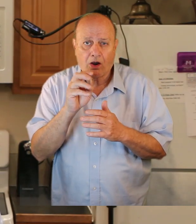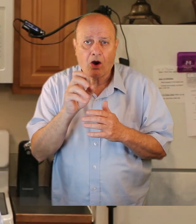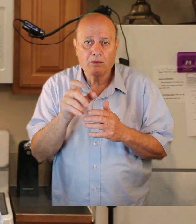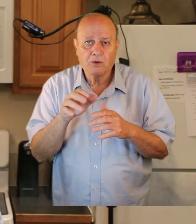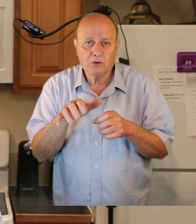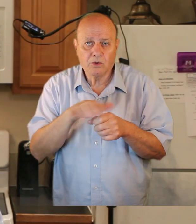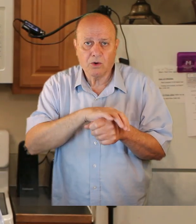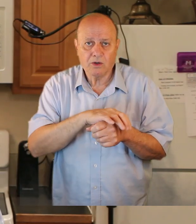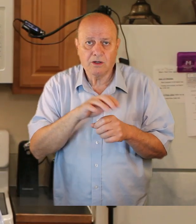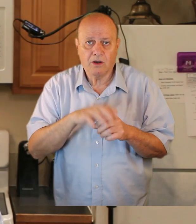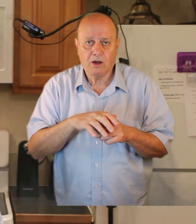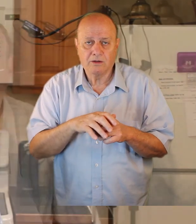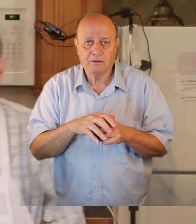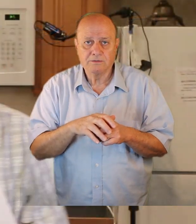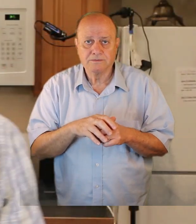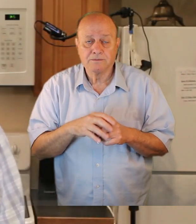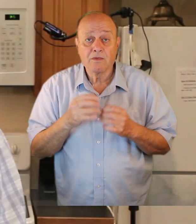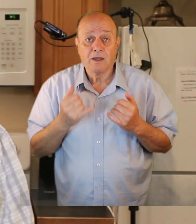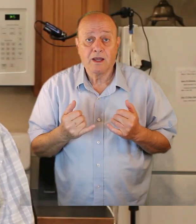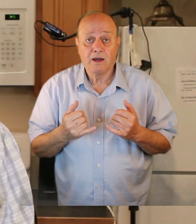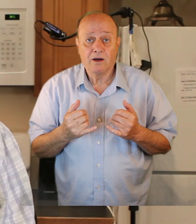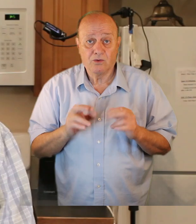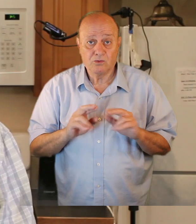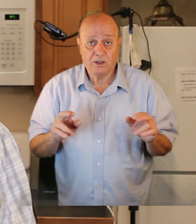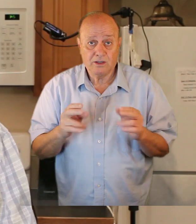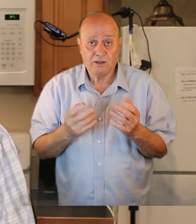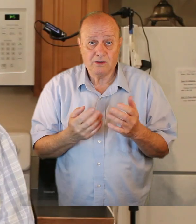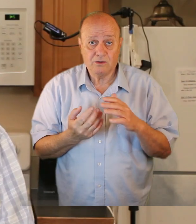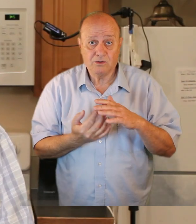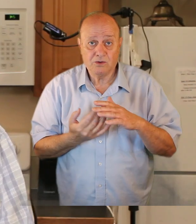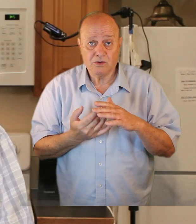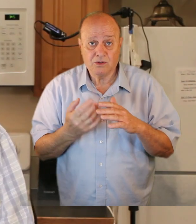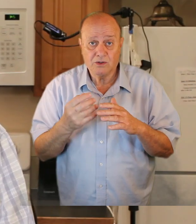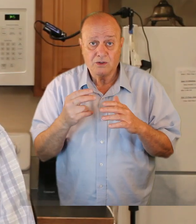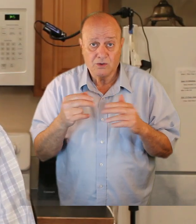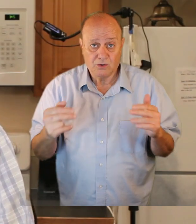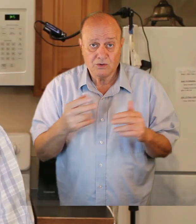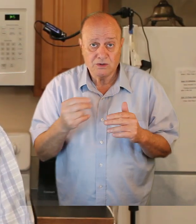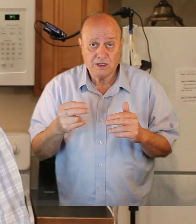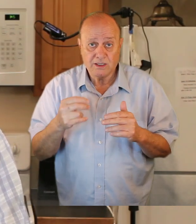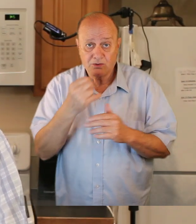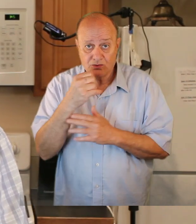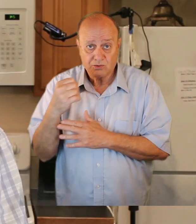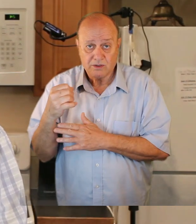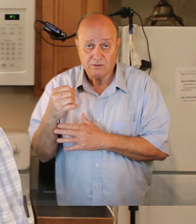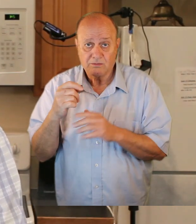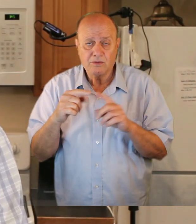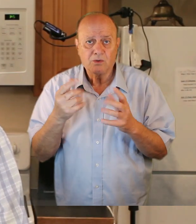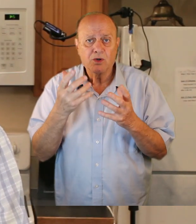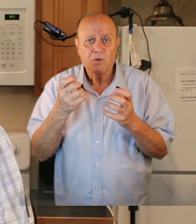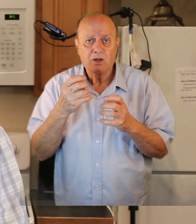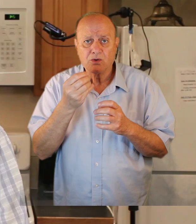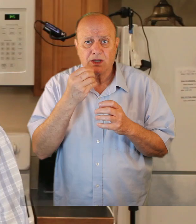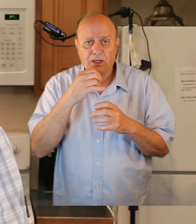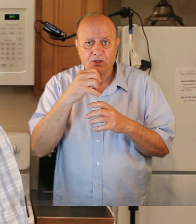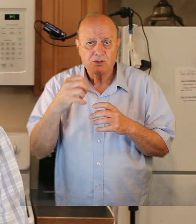caramelized coating on that. We'll be right back. Okay, it's time to get ready to cook the noodles and the shrimp. But because we want to